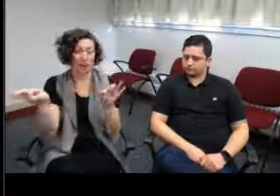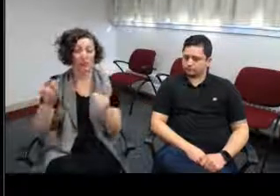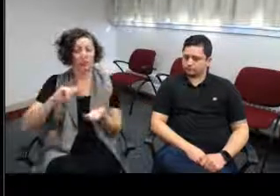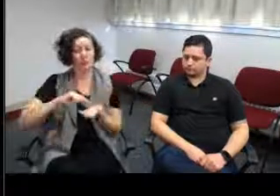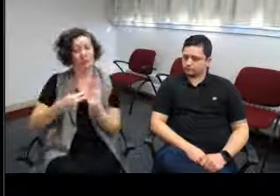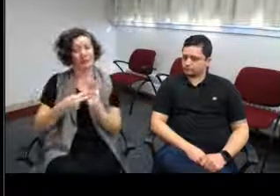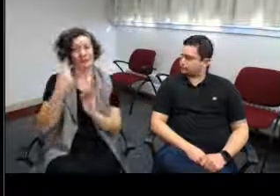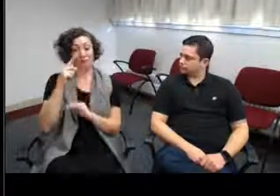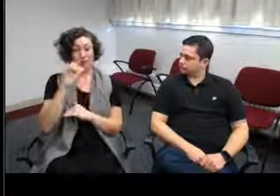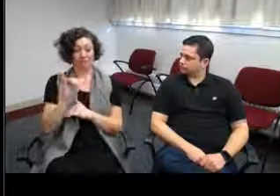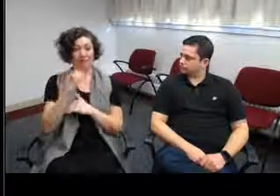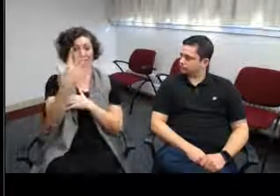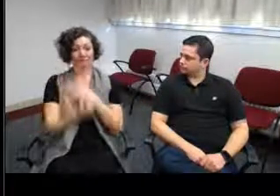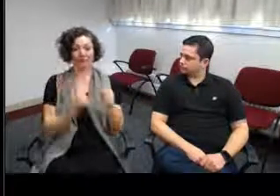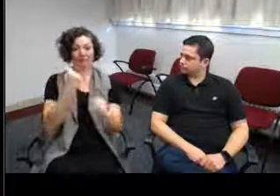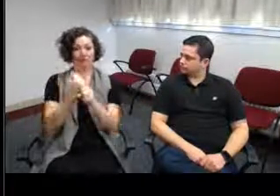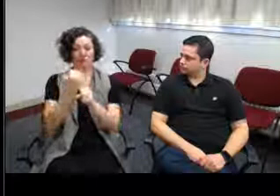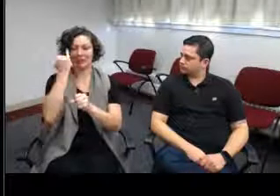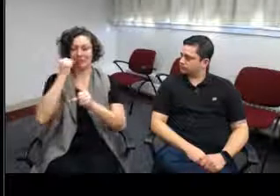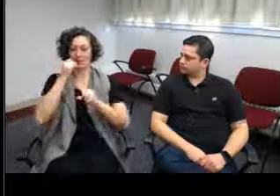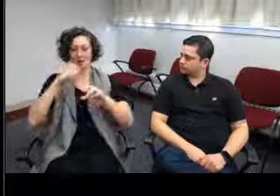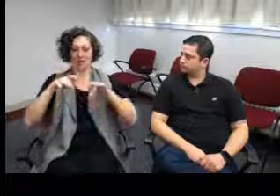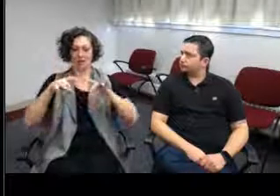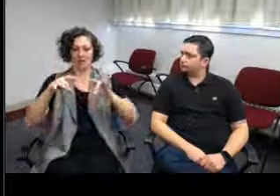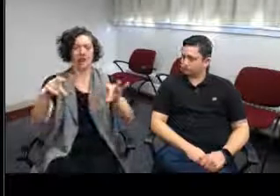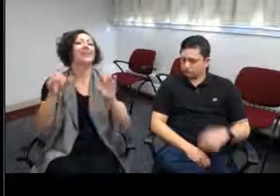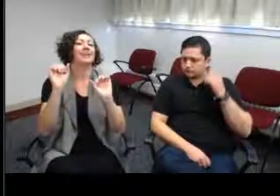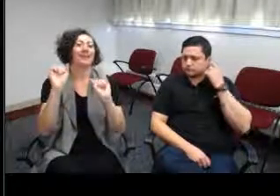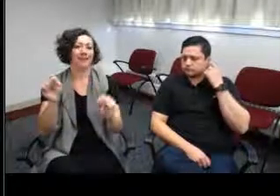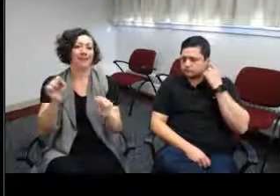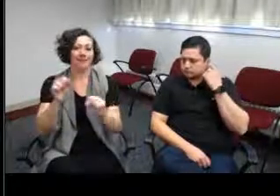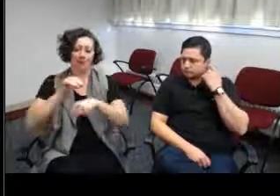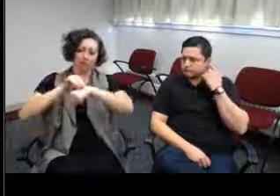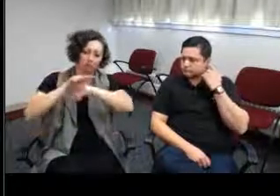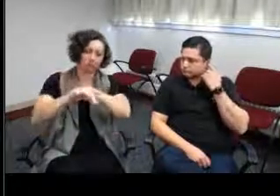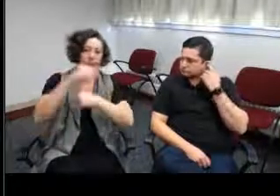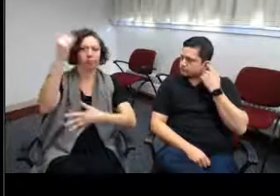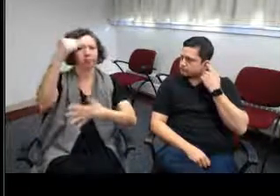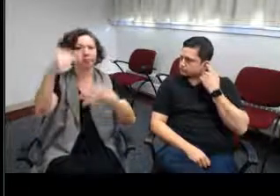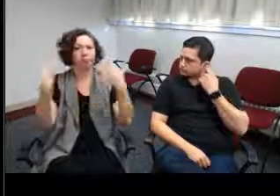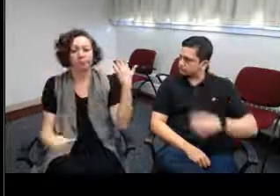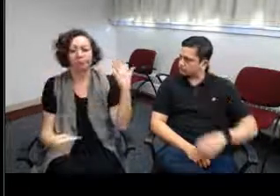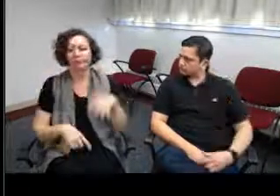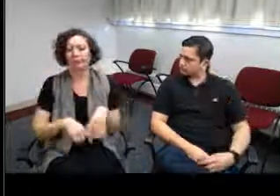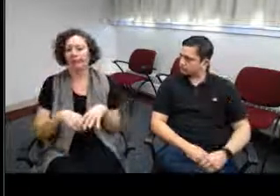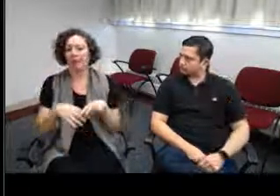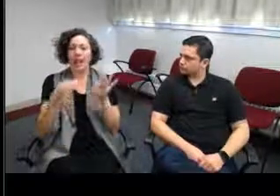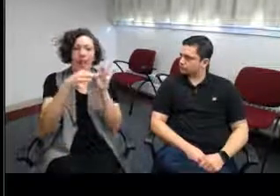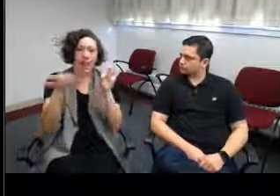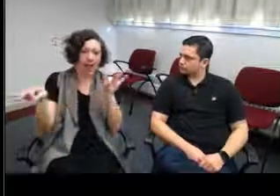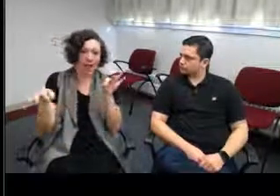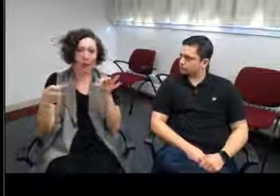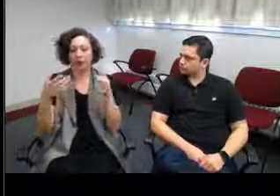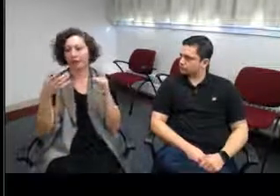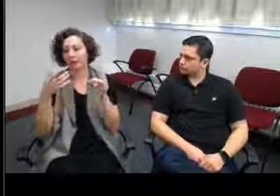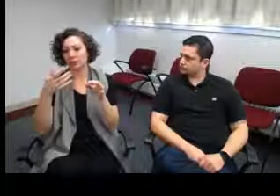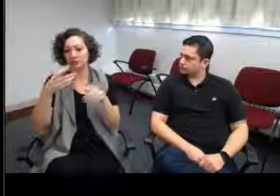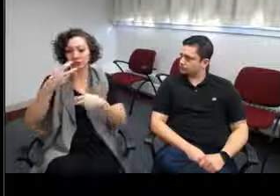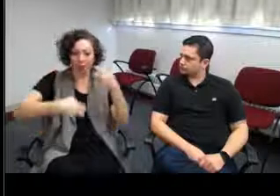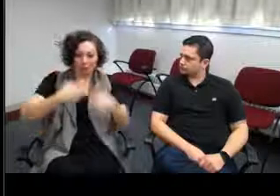brain is just ready to acquire language. And so if during those 5 years a child is not exposed, deaf child